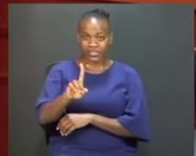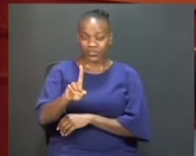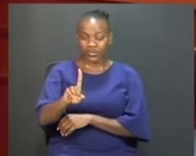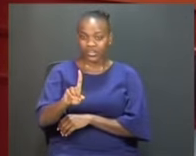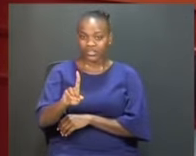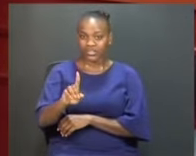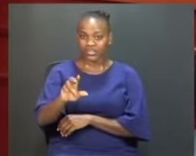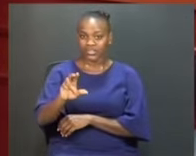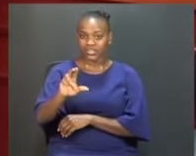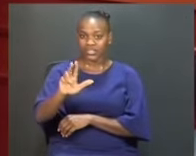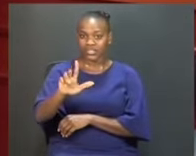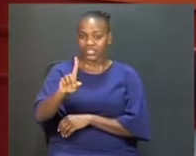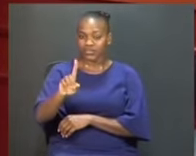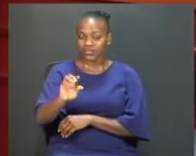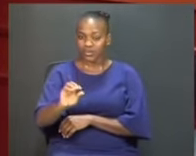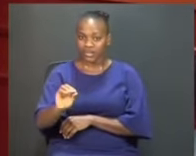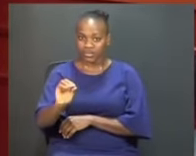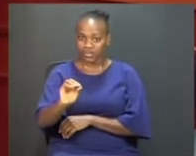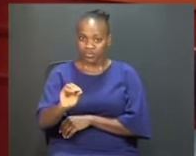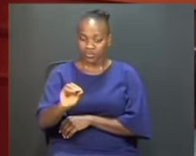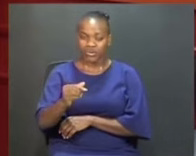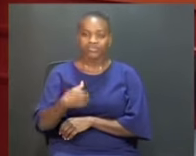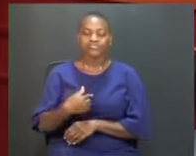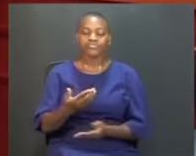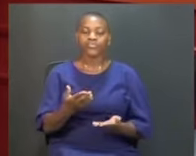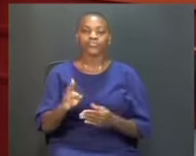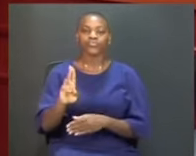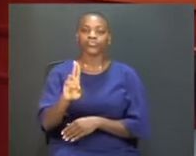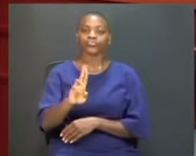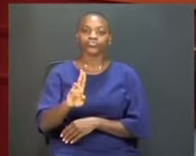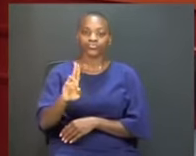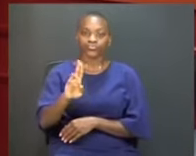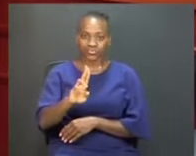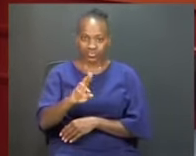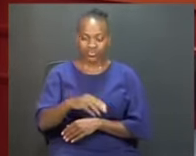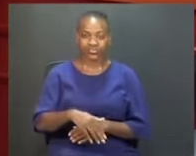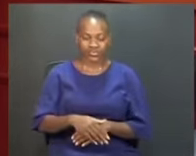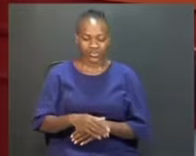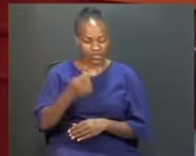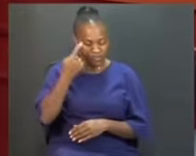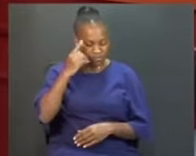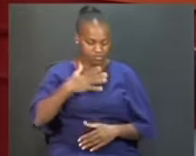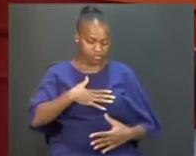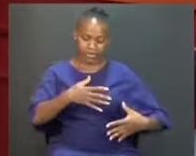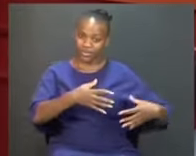specifically is what I intend to base my complaint on.